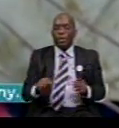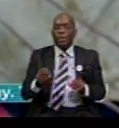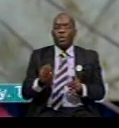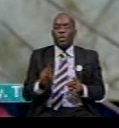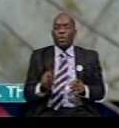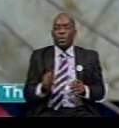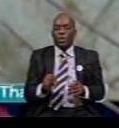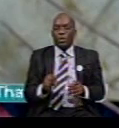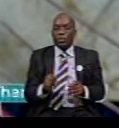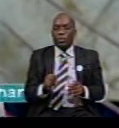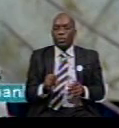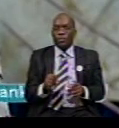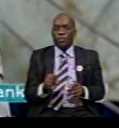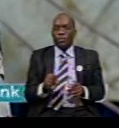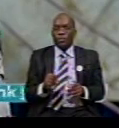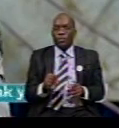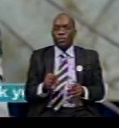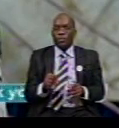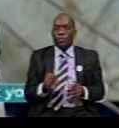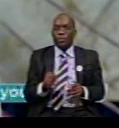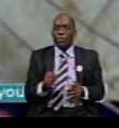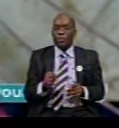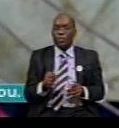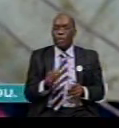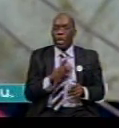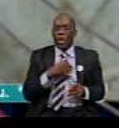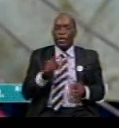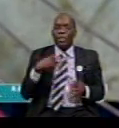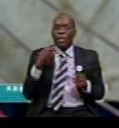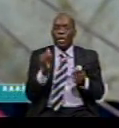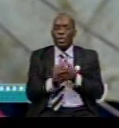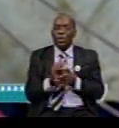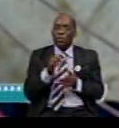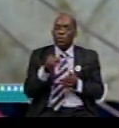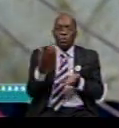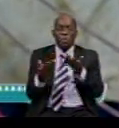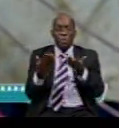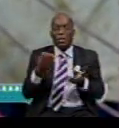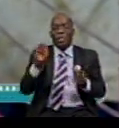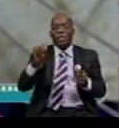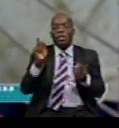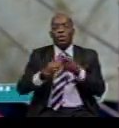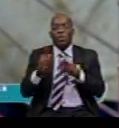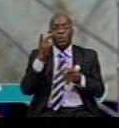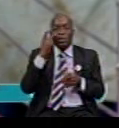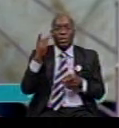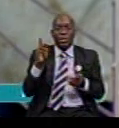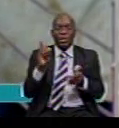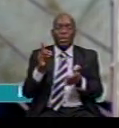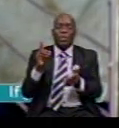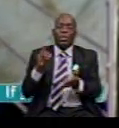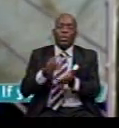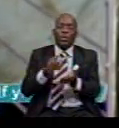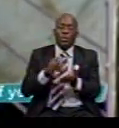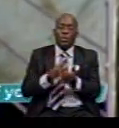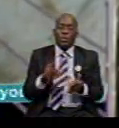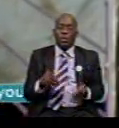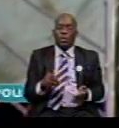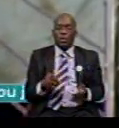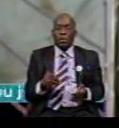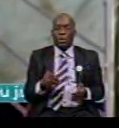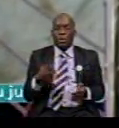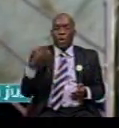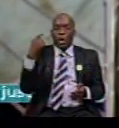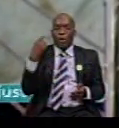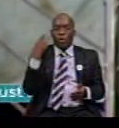time. My boss was telling me that, hope you won't see a gynecologist like this, that you should just book an appointment with me for me with the